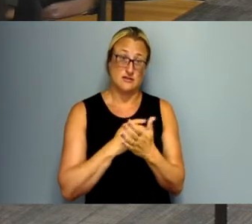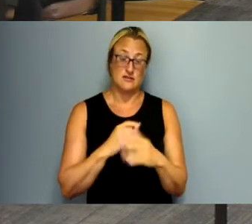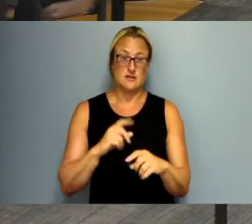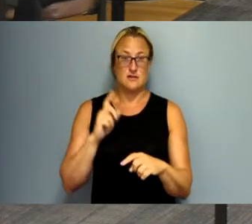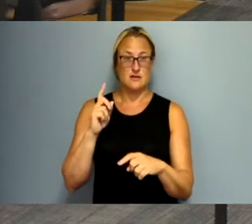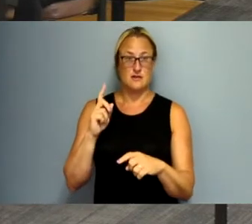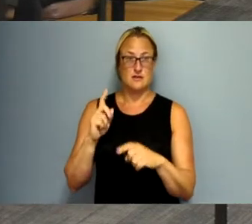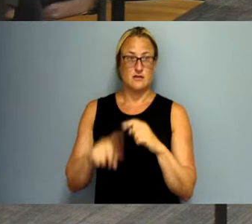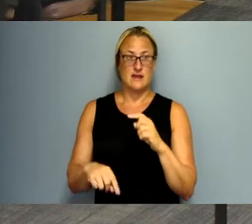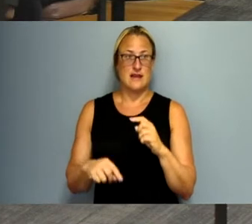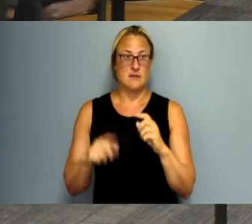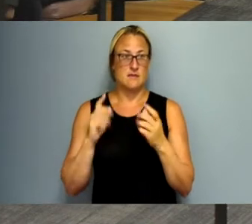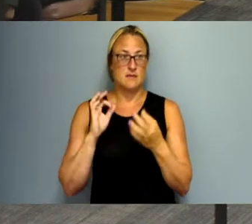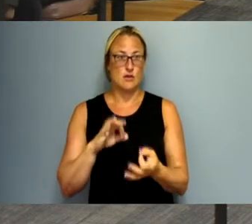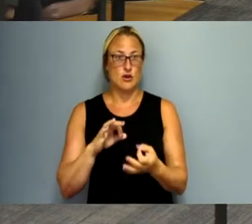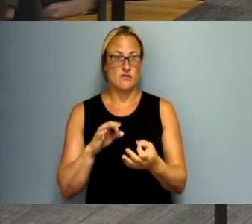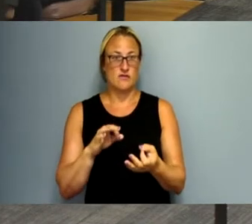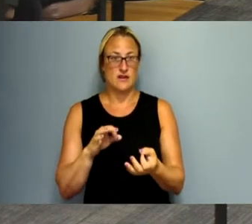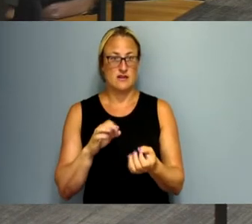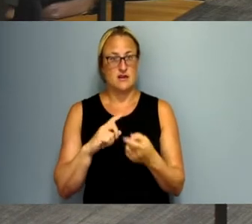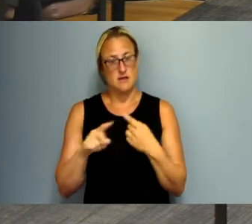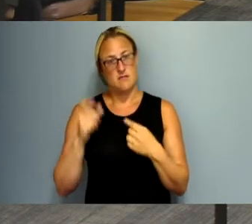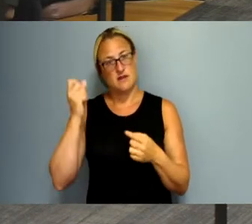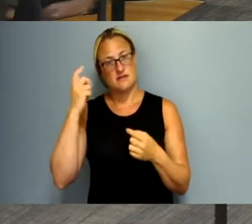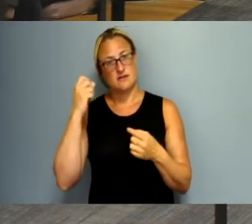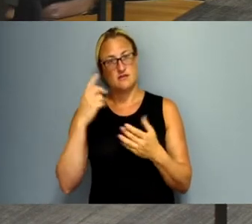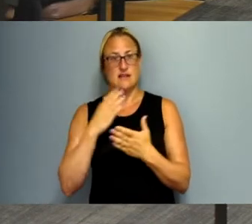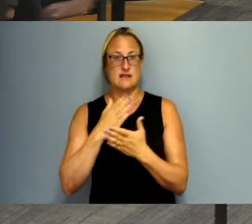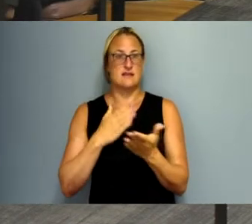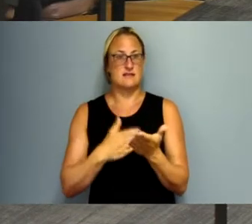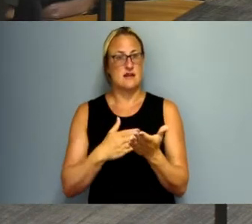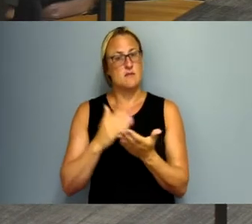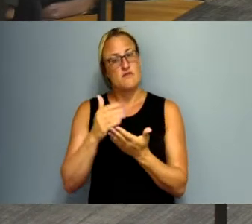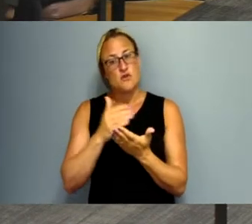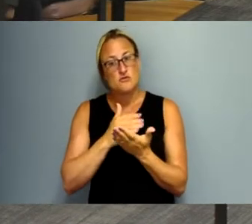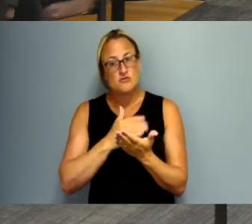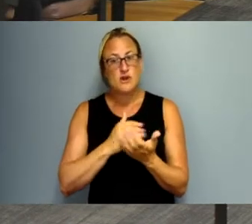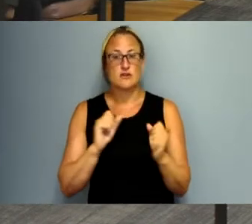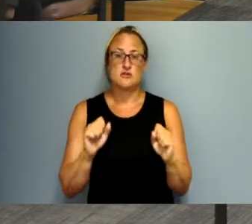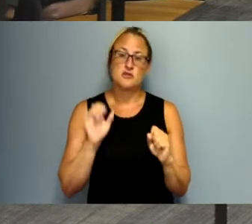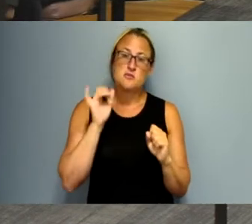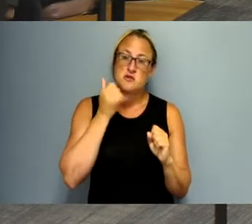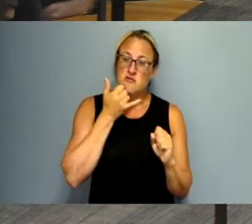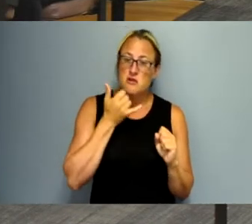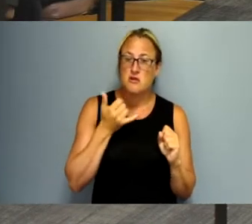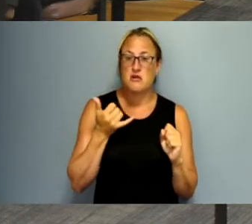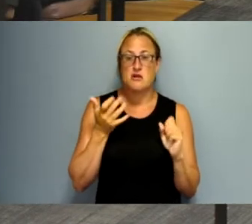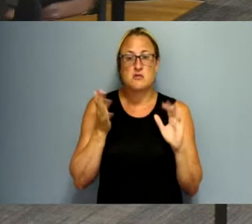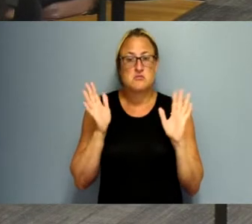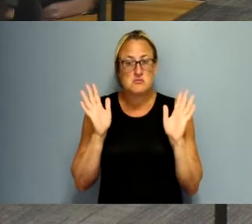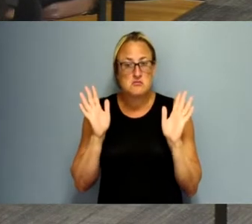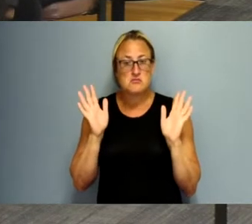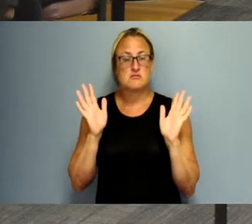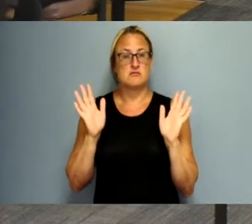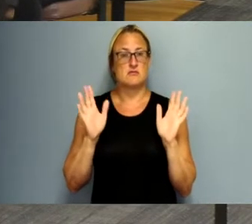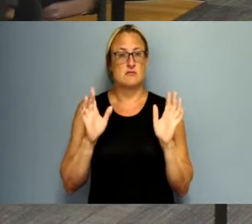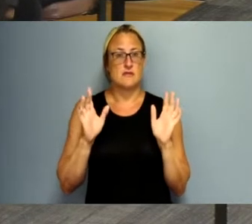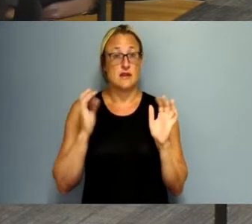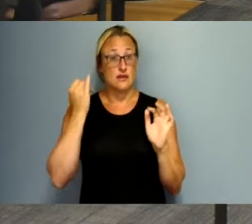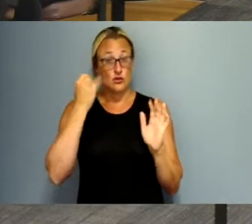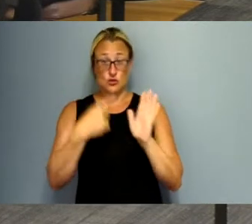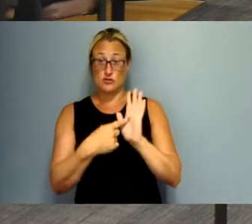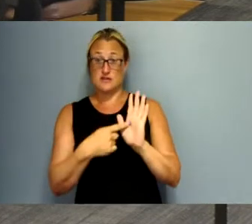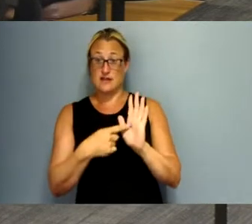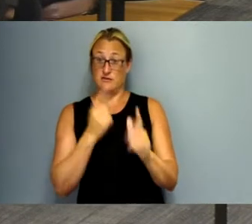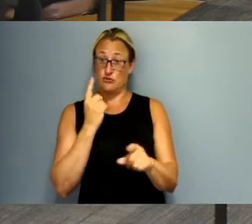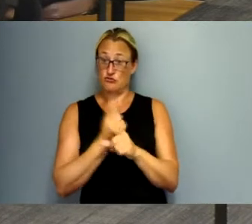of records. It's understandable that some of those records could be wrong, or you should say if the record is right and you